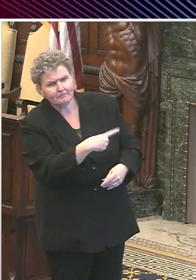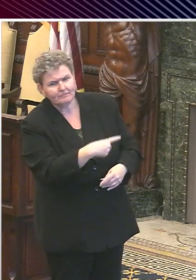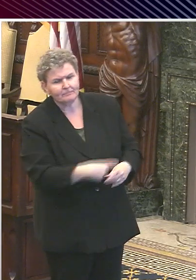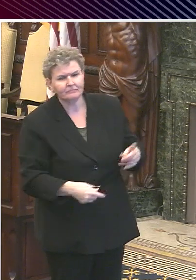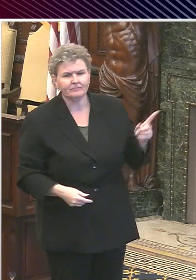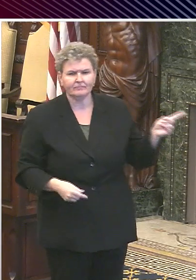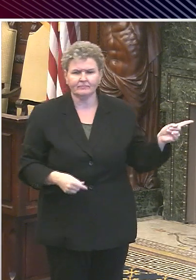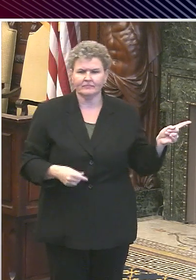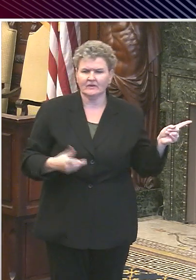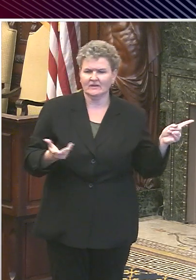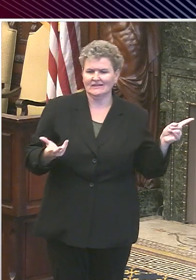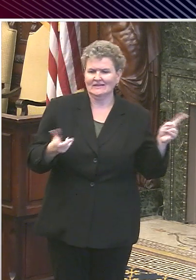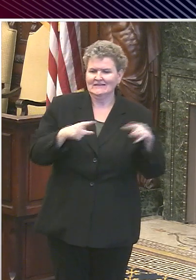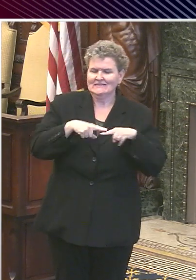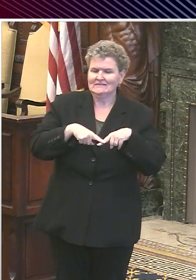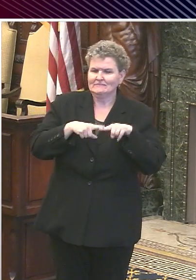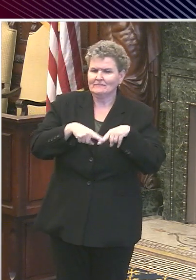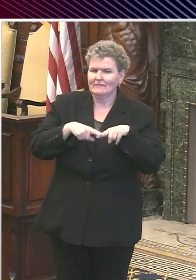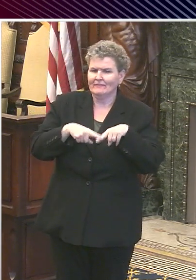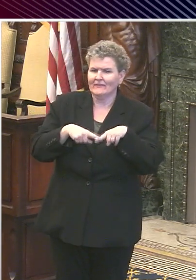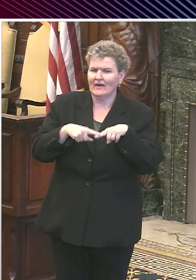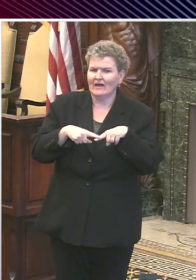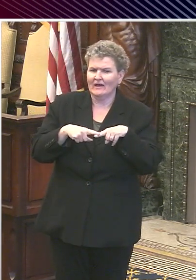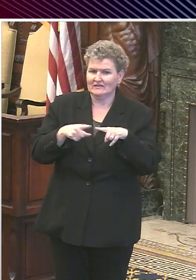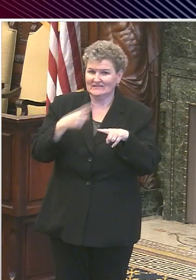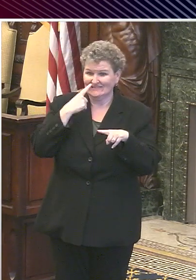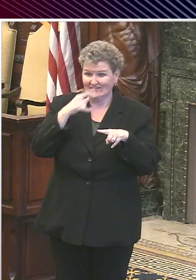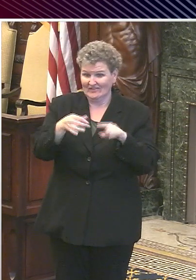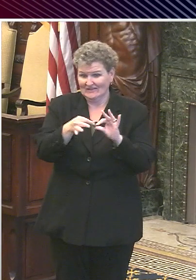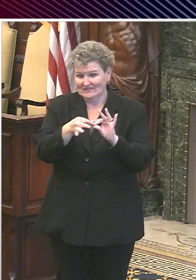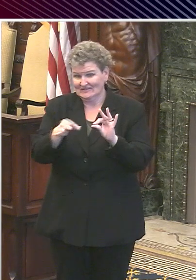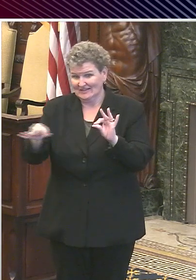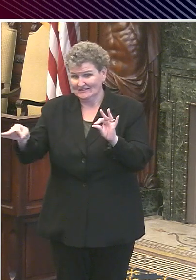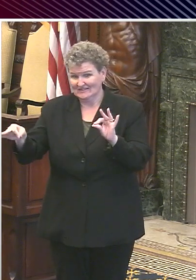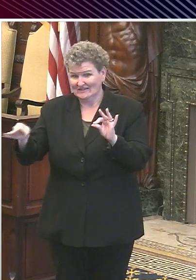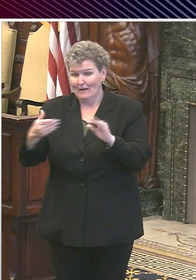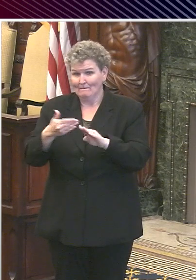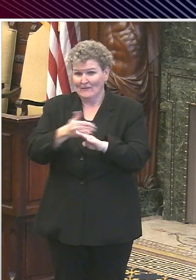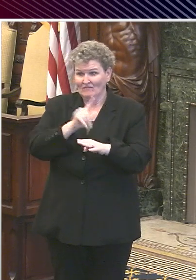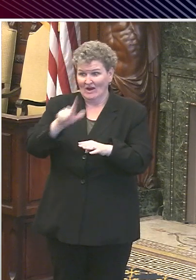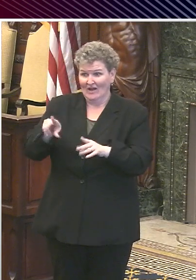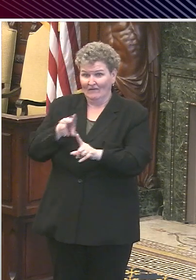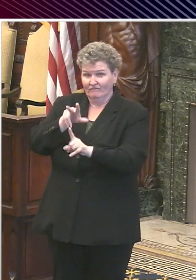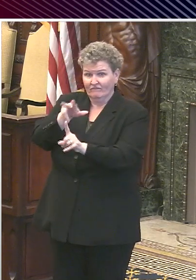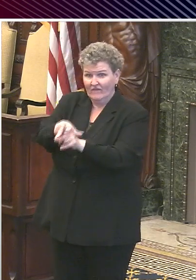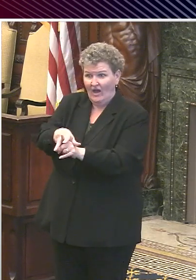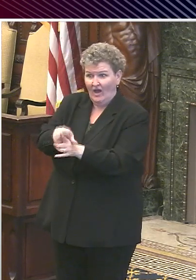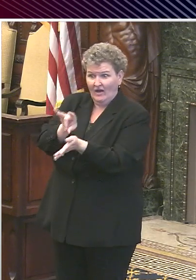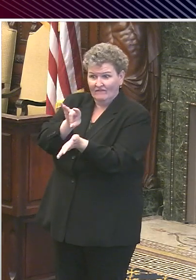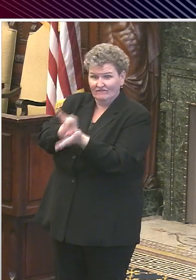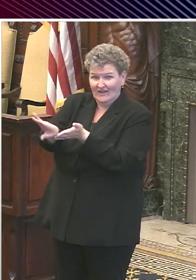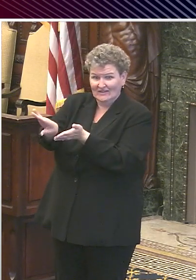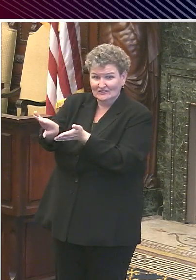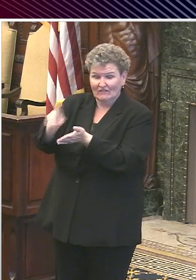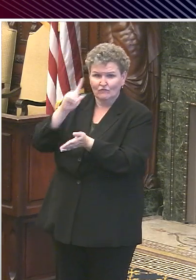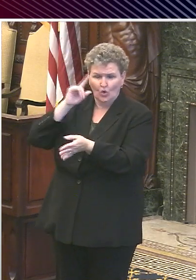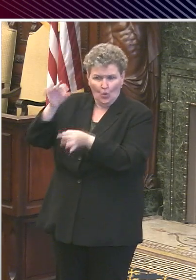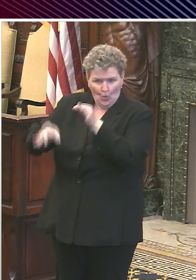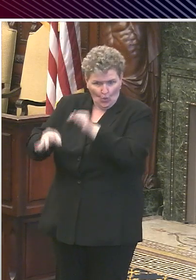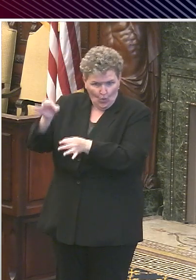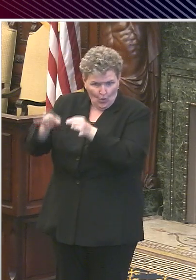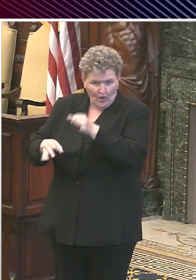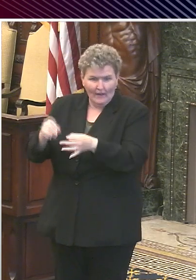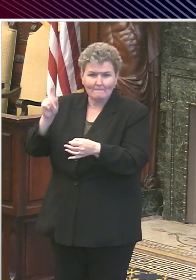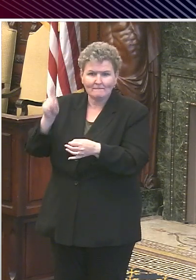It depends, but what it does say is that before the landlord can file the eviction filing for the court hearing, they have to